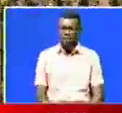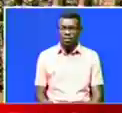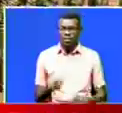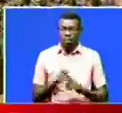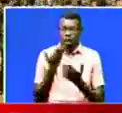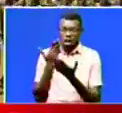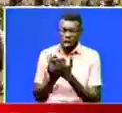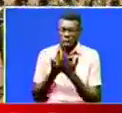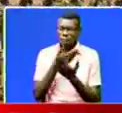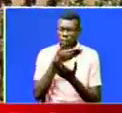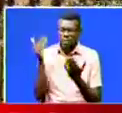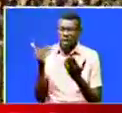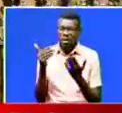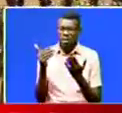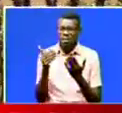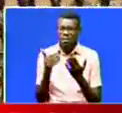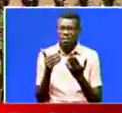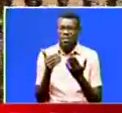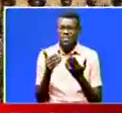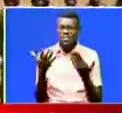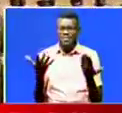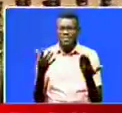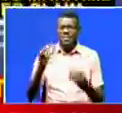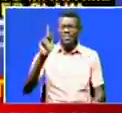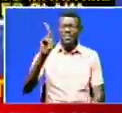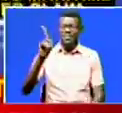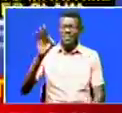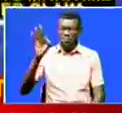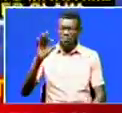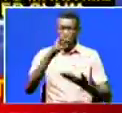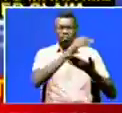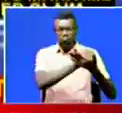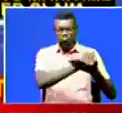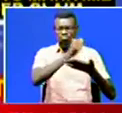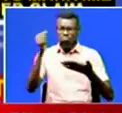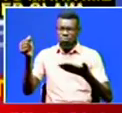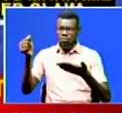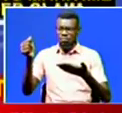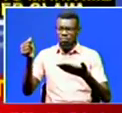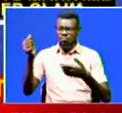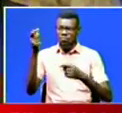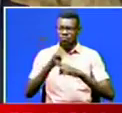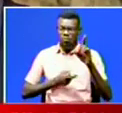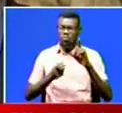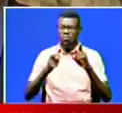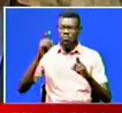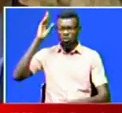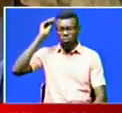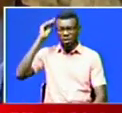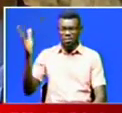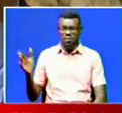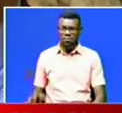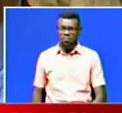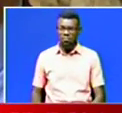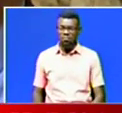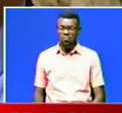suggesting, among other measures, immediate deployment of the Kenya Defense Forces to the contentious maritime space. We have solved